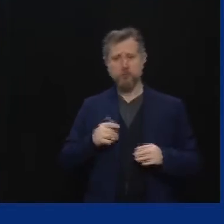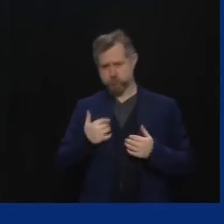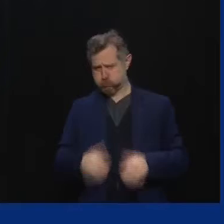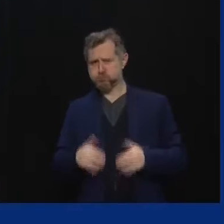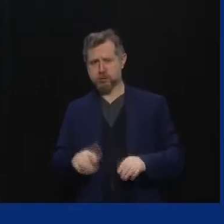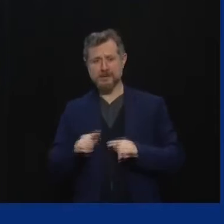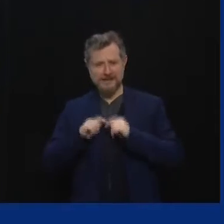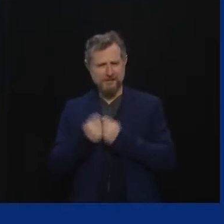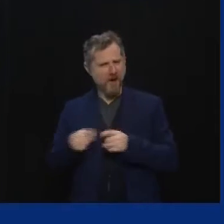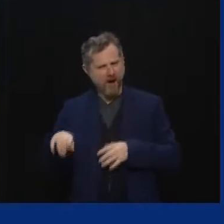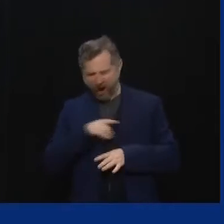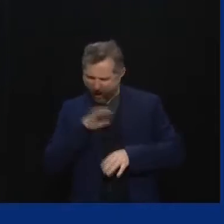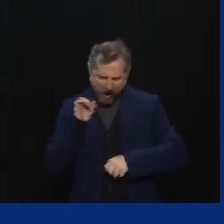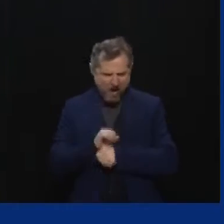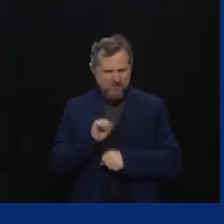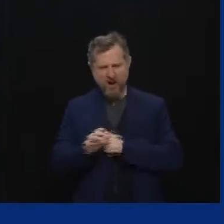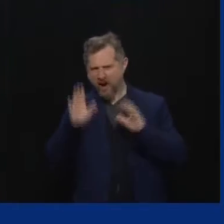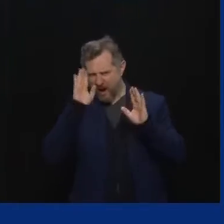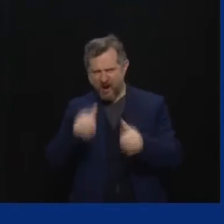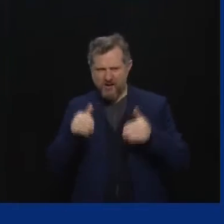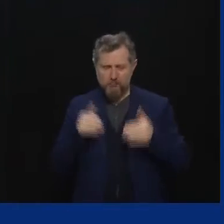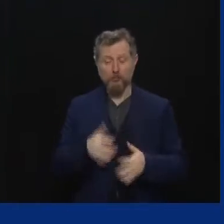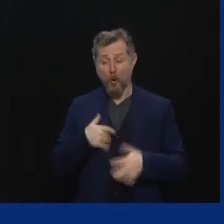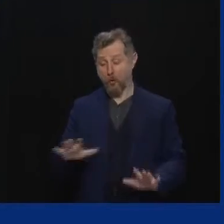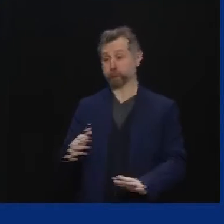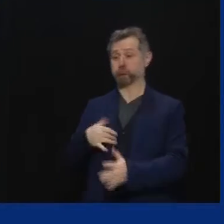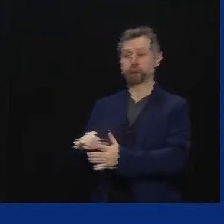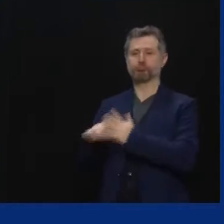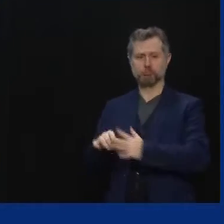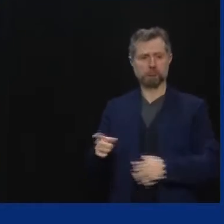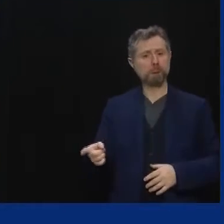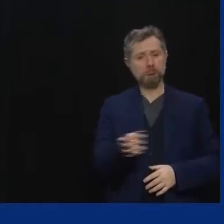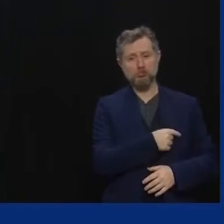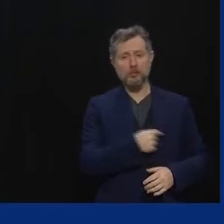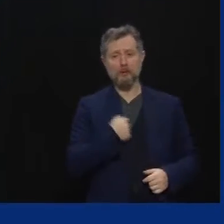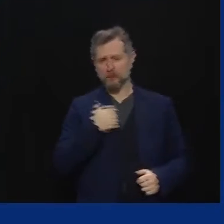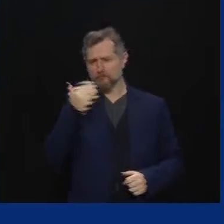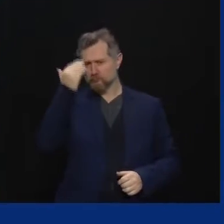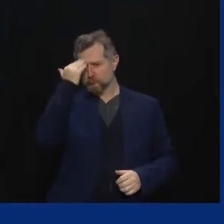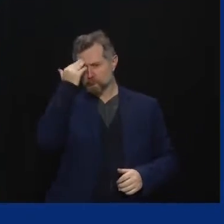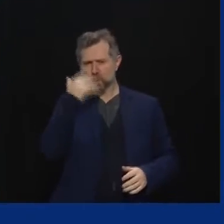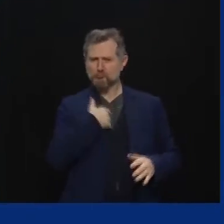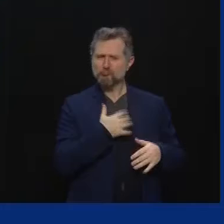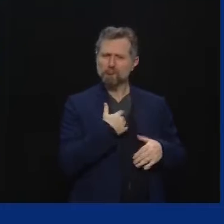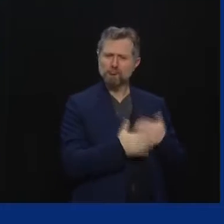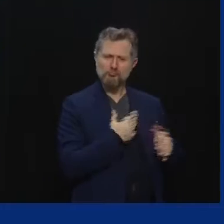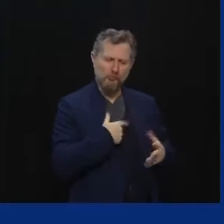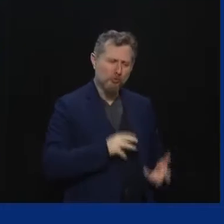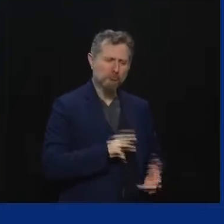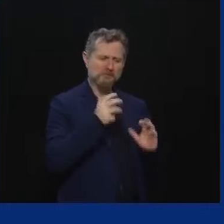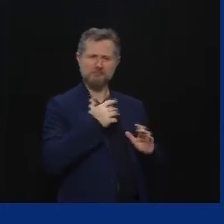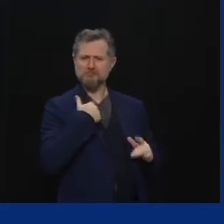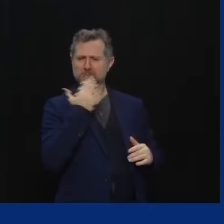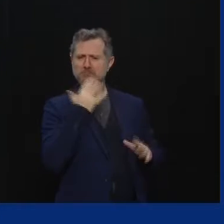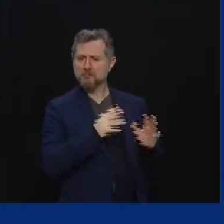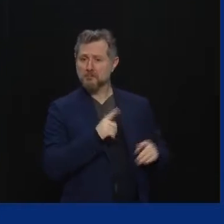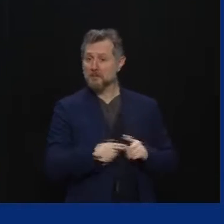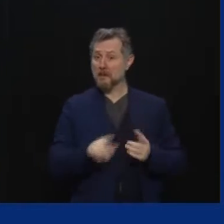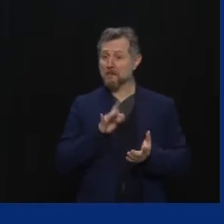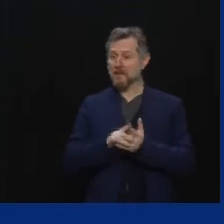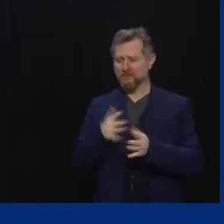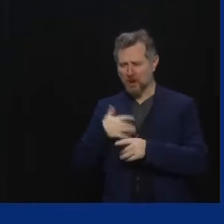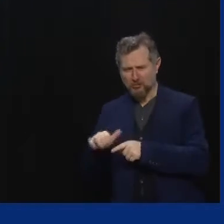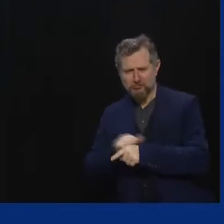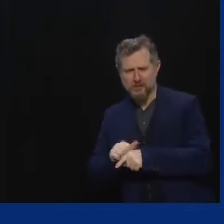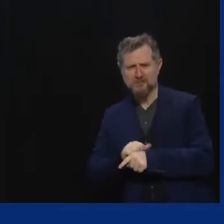I'm no stranger to crisis. When I just finished my medical training, I moved to Southern Africa, where the world's